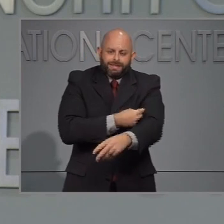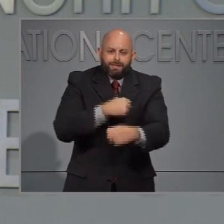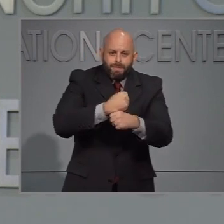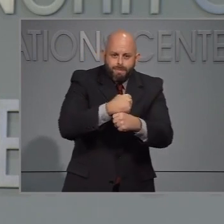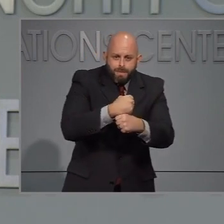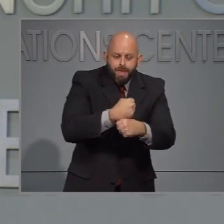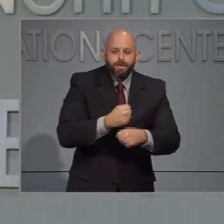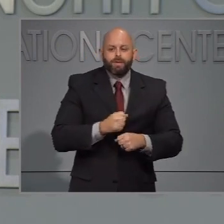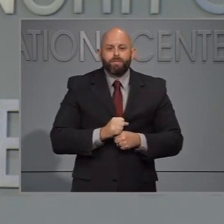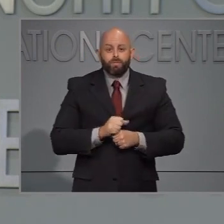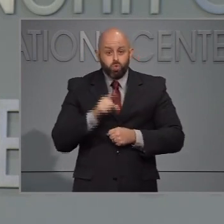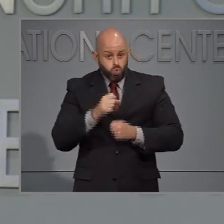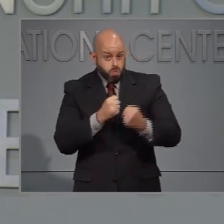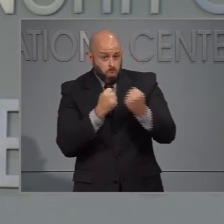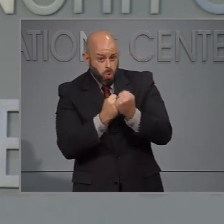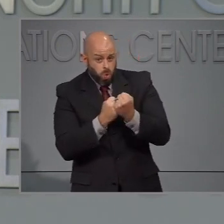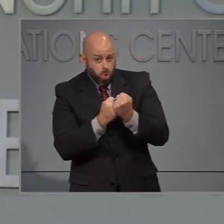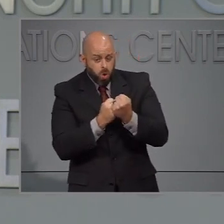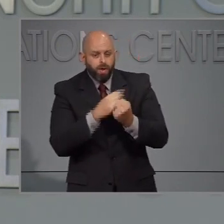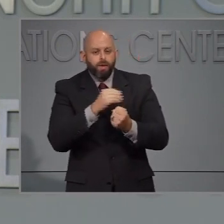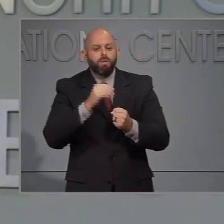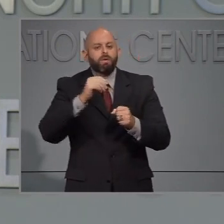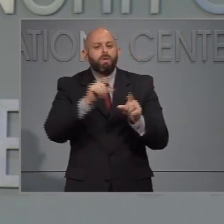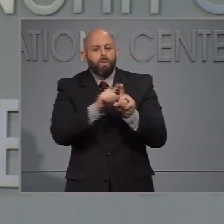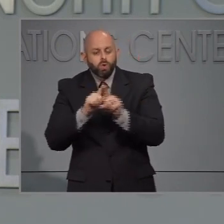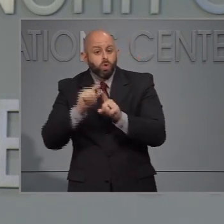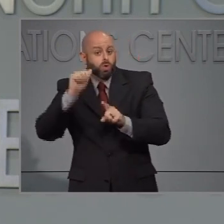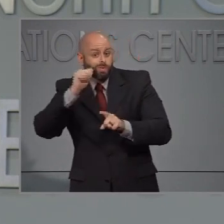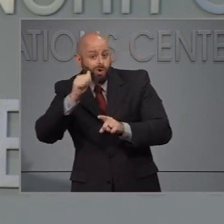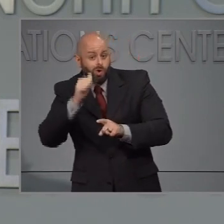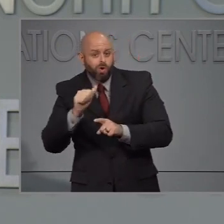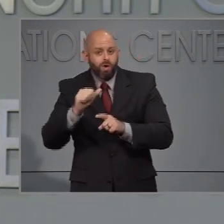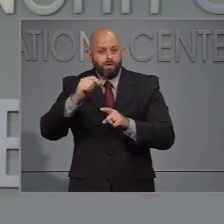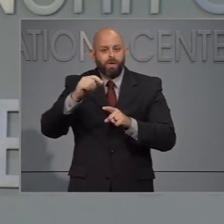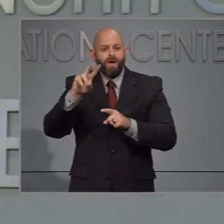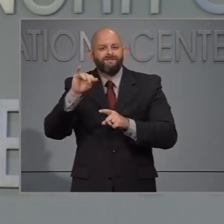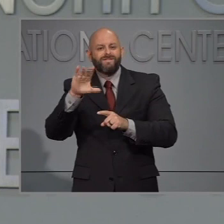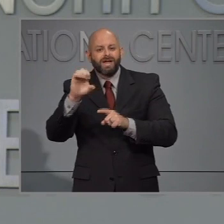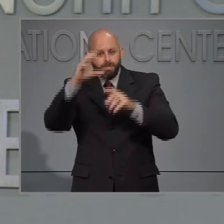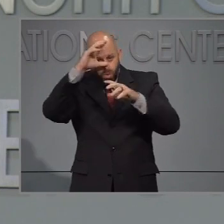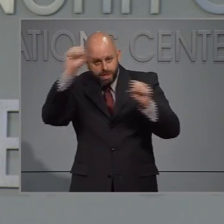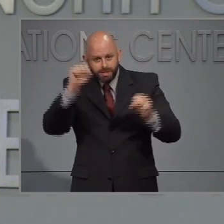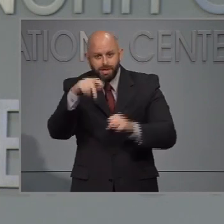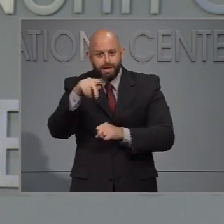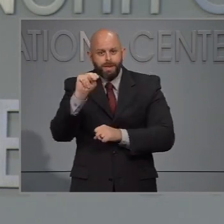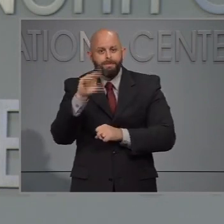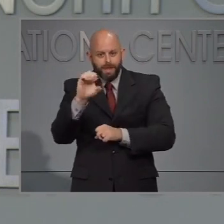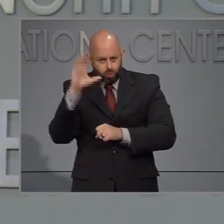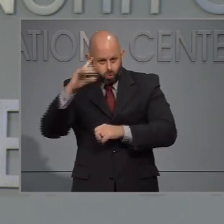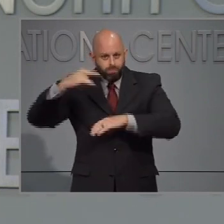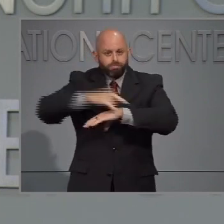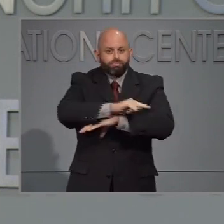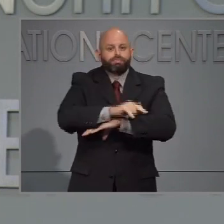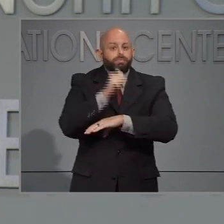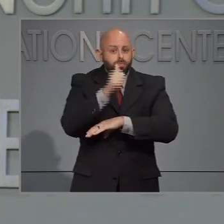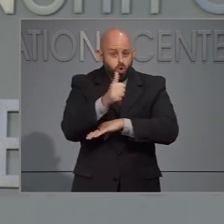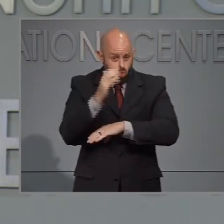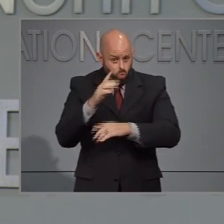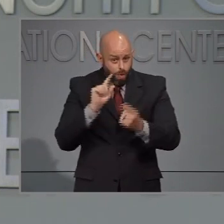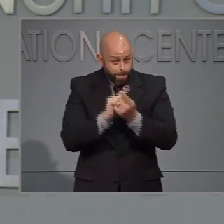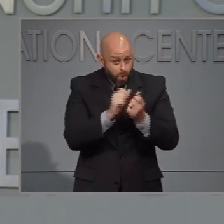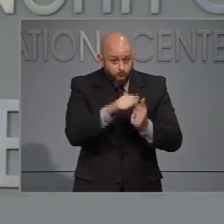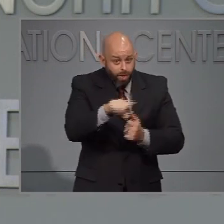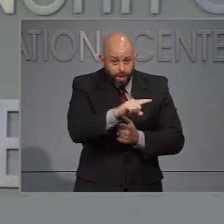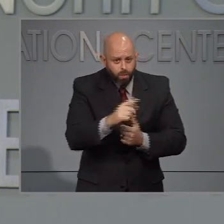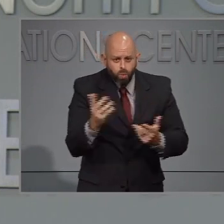Pence when he's in town tomorrow? Is there any reason you did not meet with the president yesterday? Thank you. We're very proud of